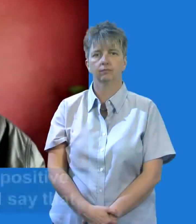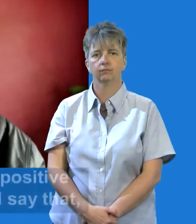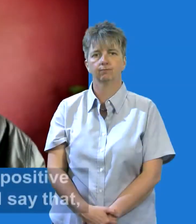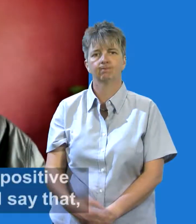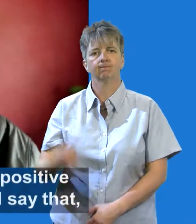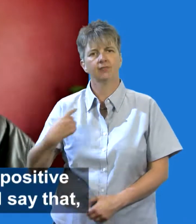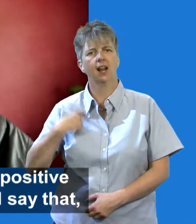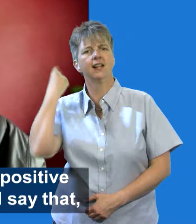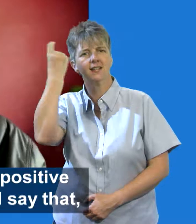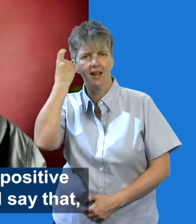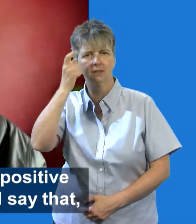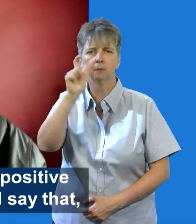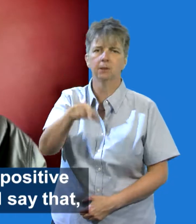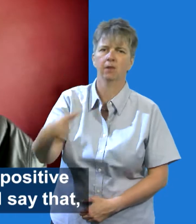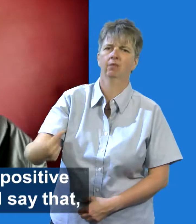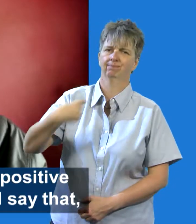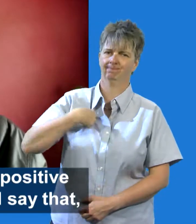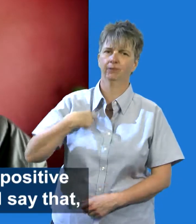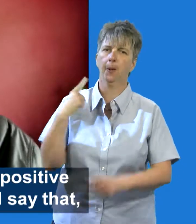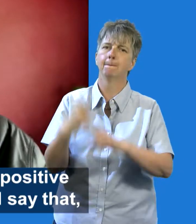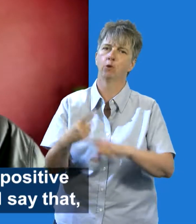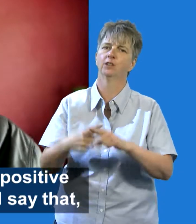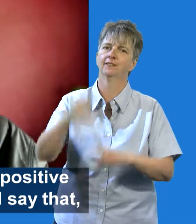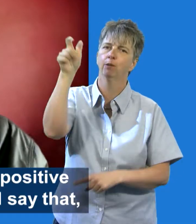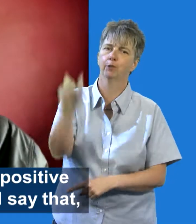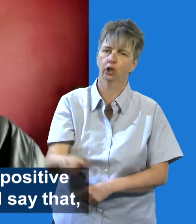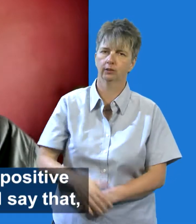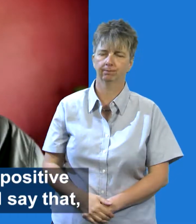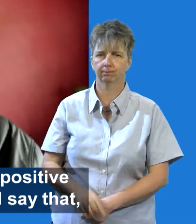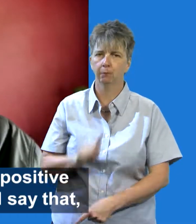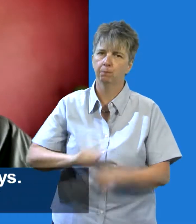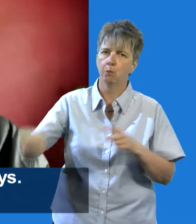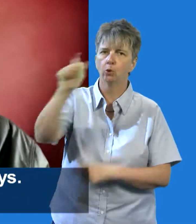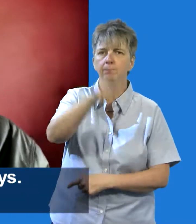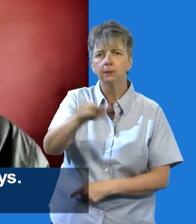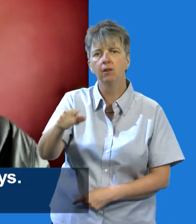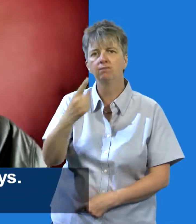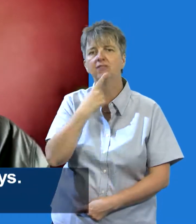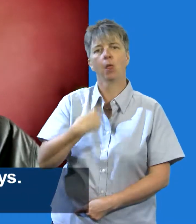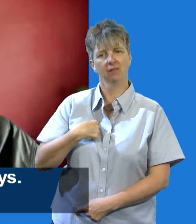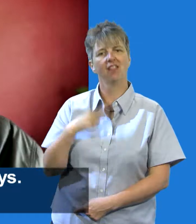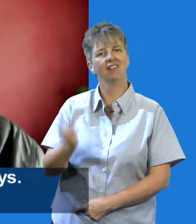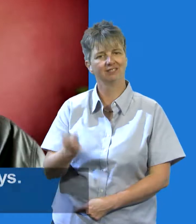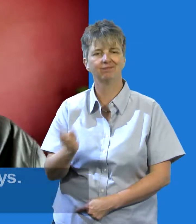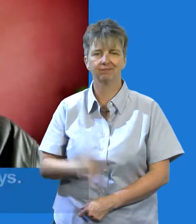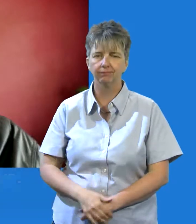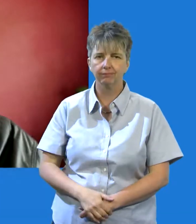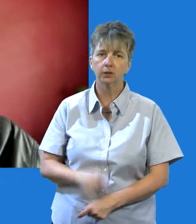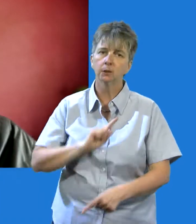I guess people would say I'm a positive person. I guess most people would say that. I'm enjoying life most